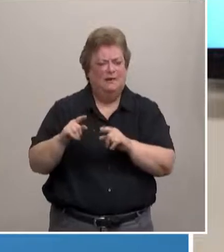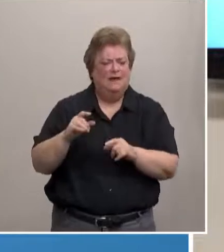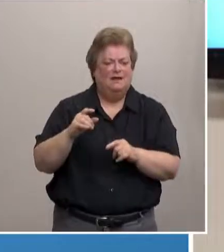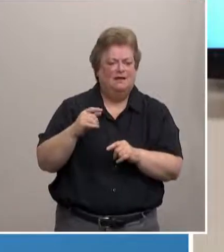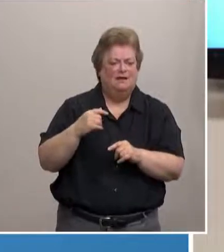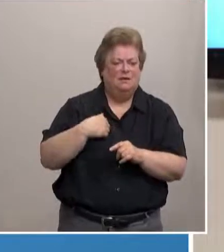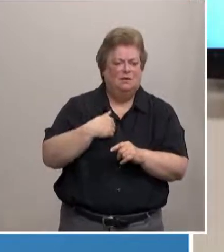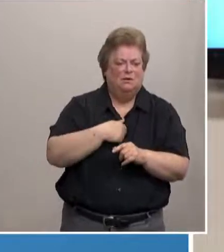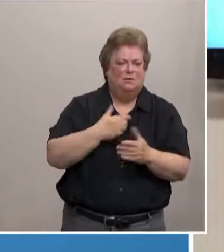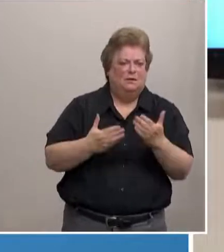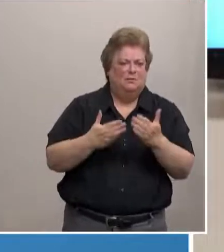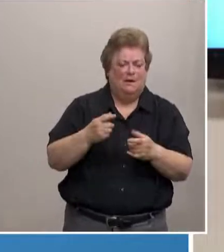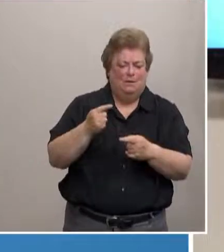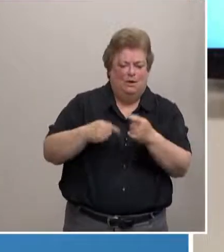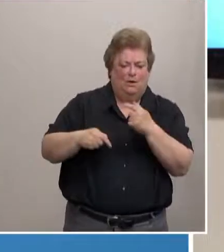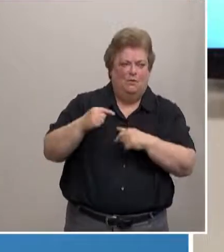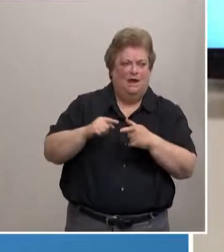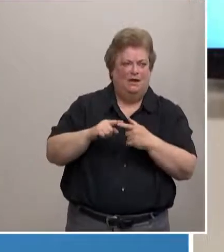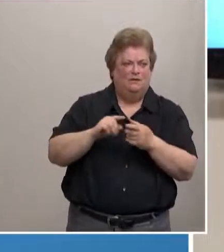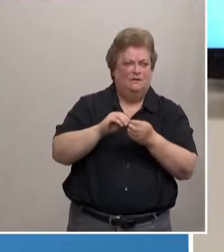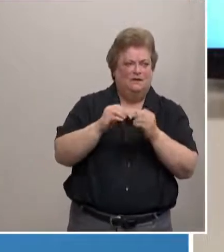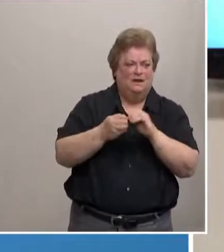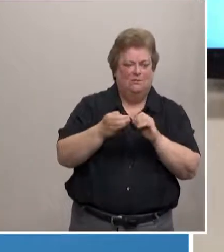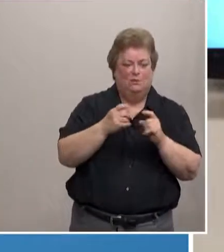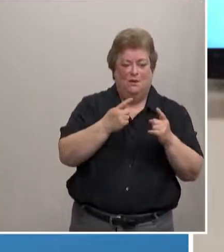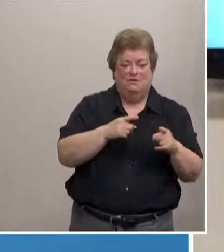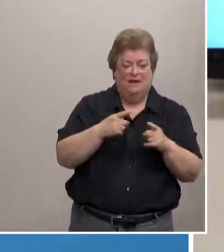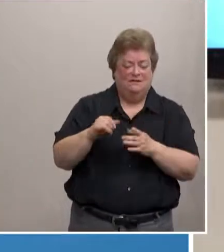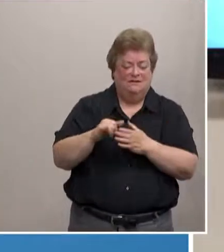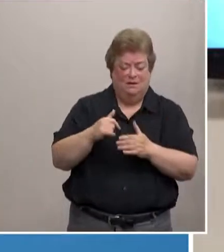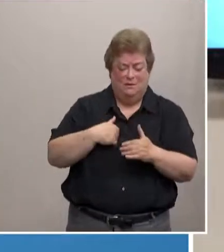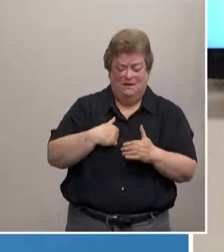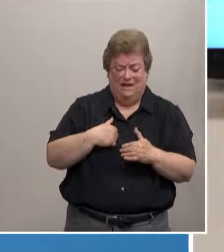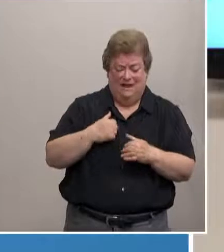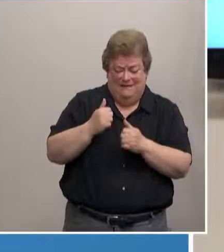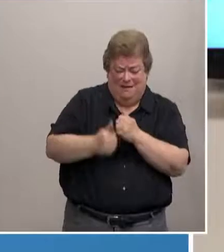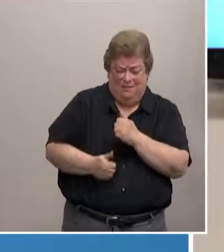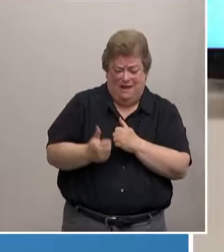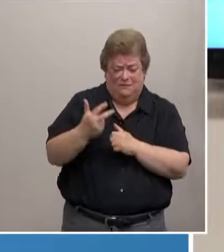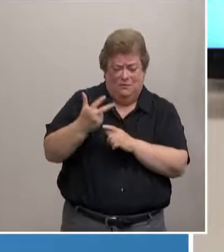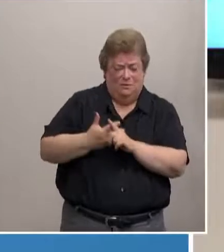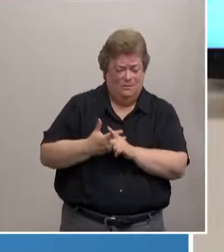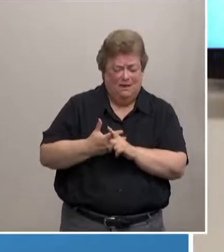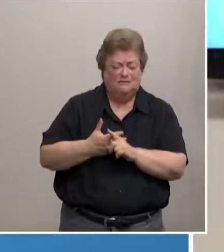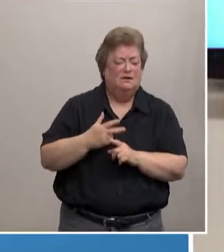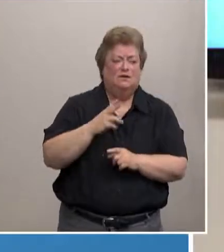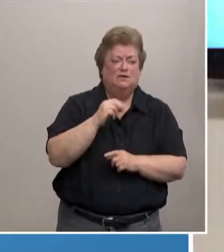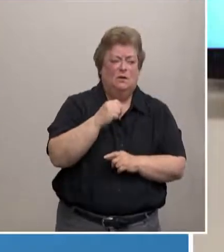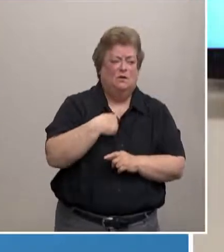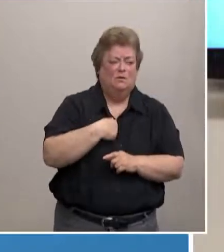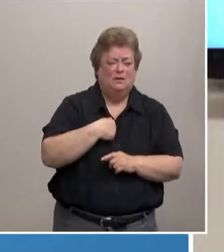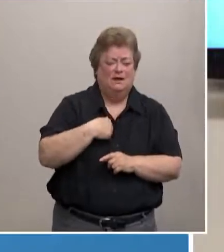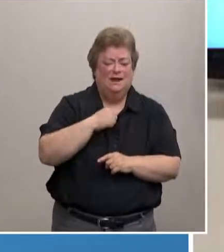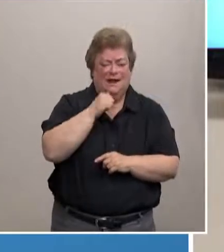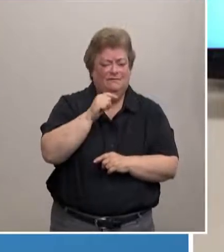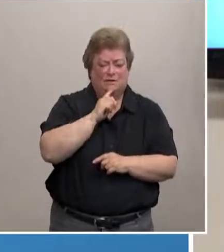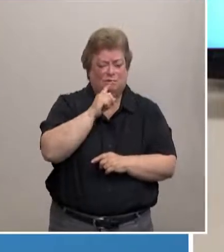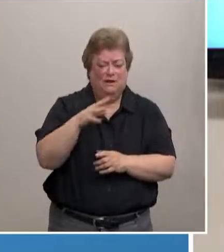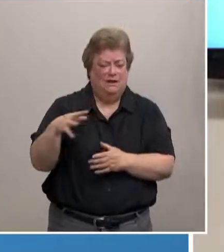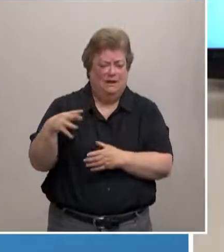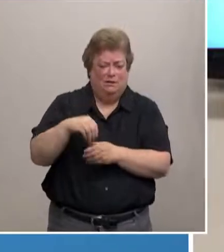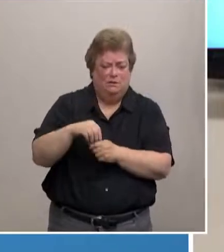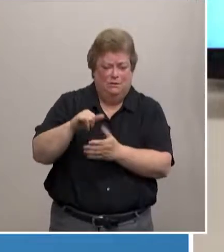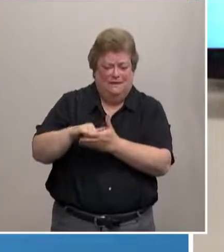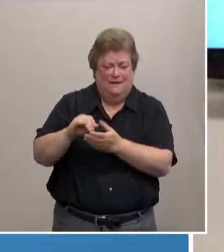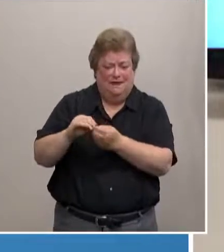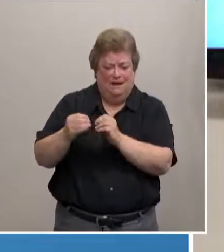back probably the number of cases we've had in the last 3 months. So no, we haven't counted that, because we do know that even if